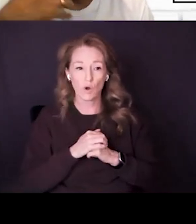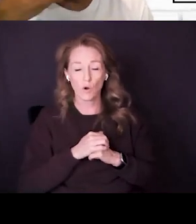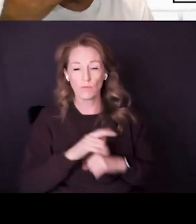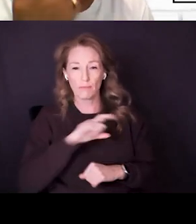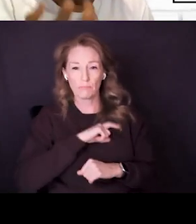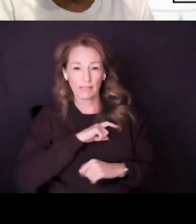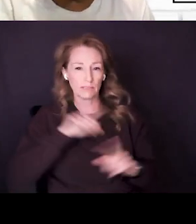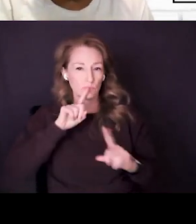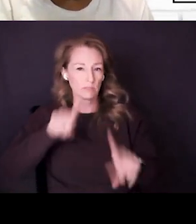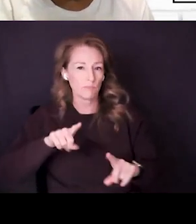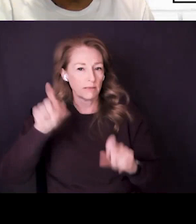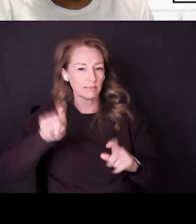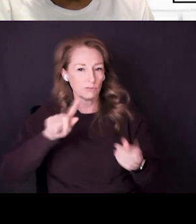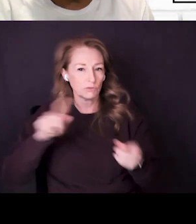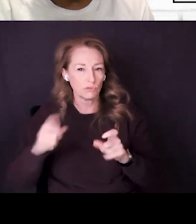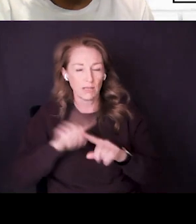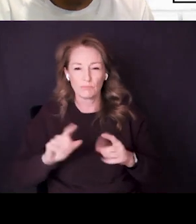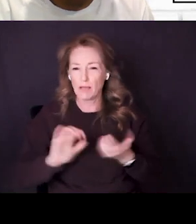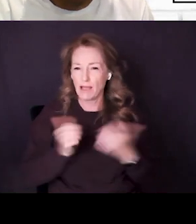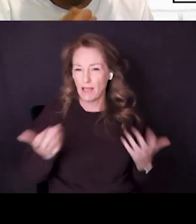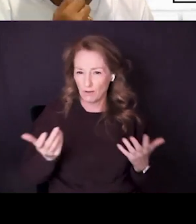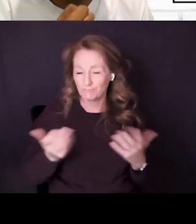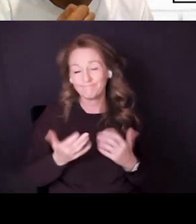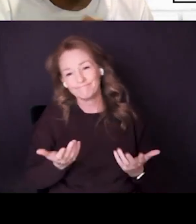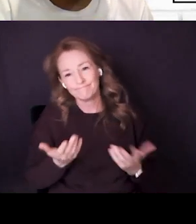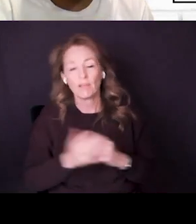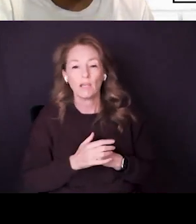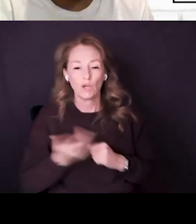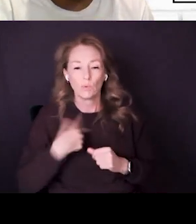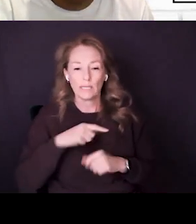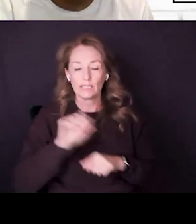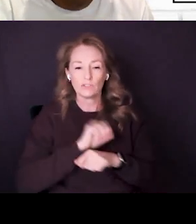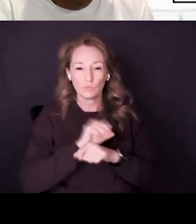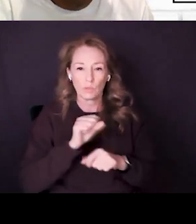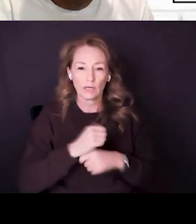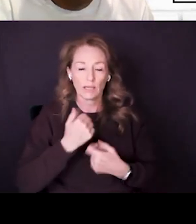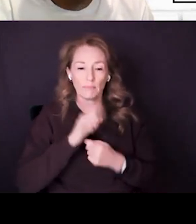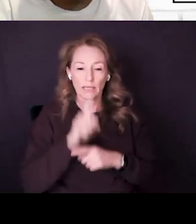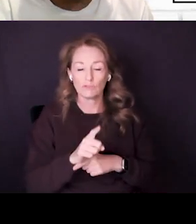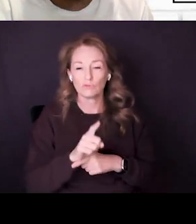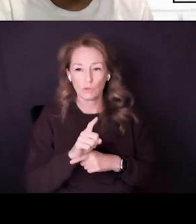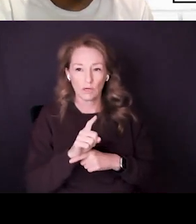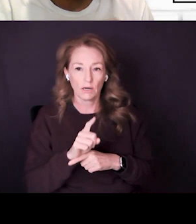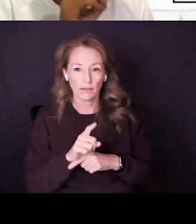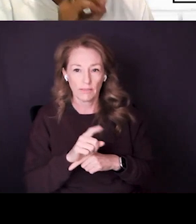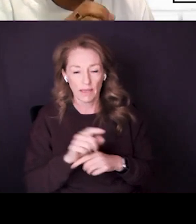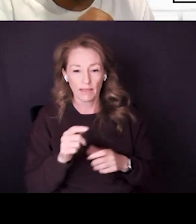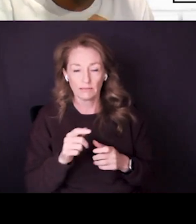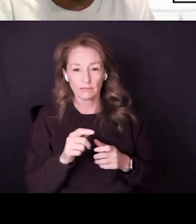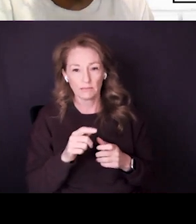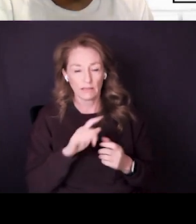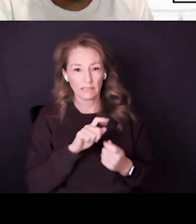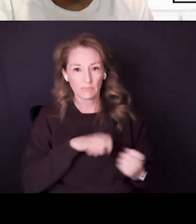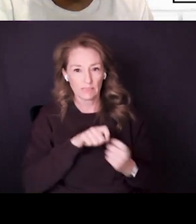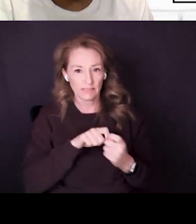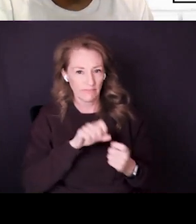And again, it's that contemplative piece that we want to work on and ensure that we take a look at those particular components. How do we